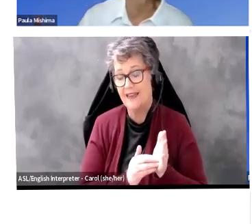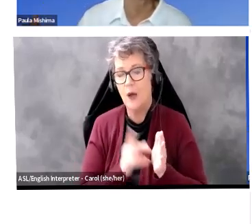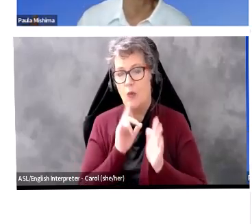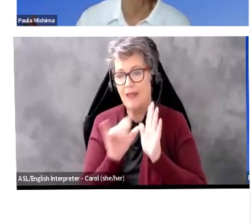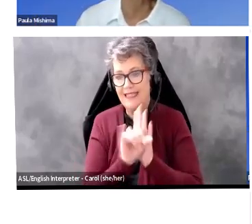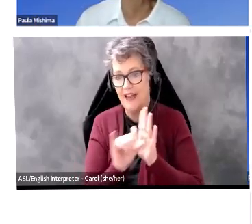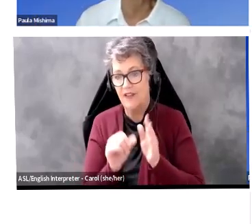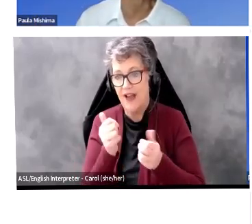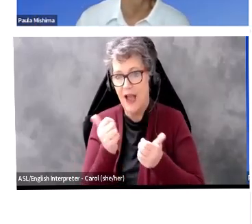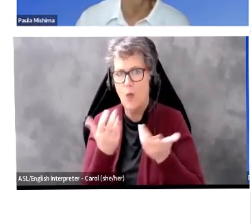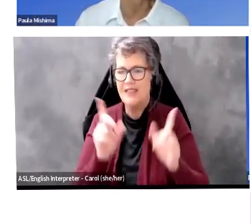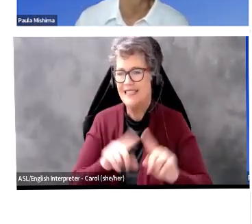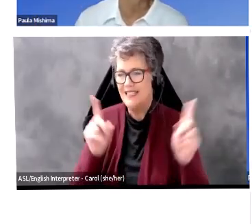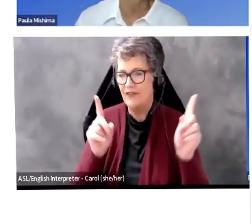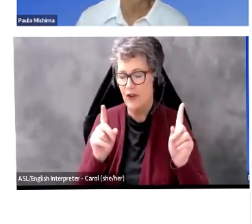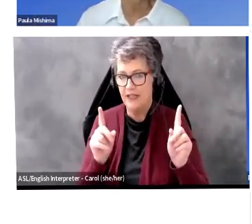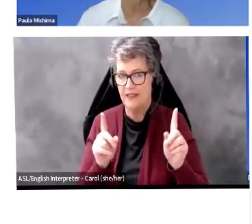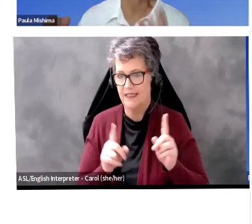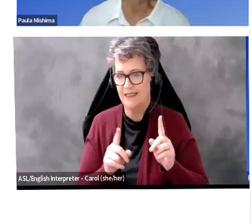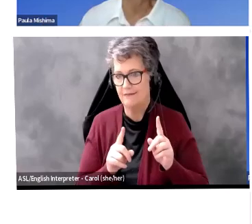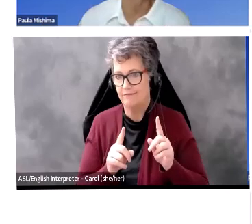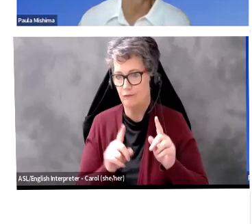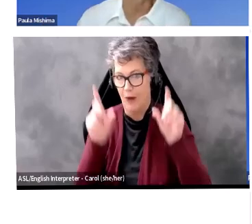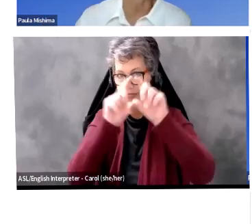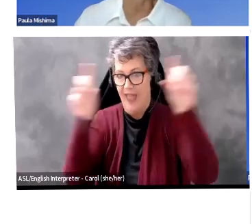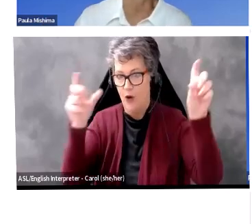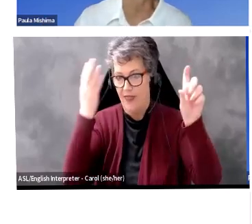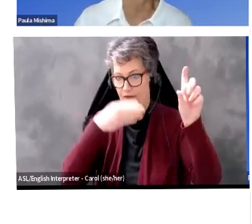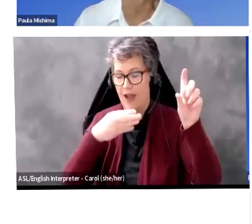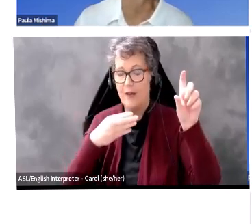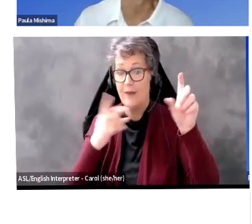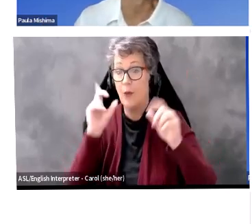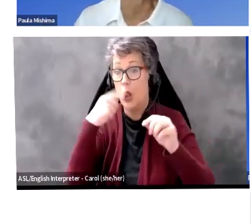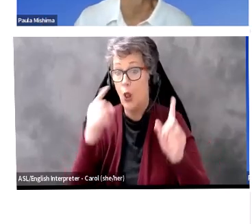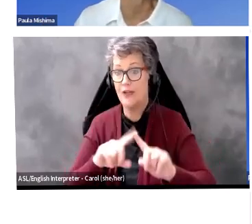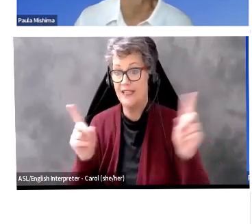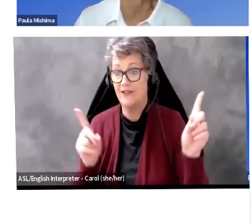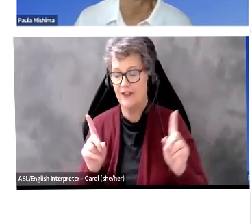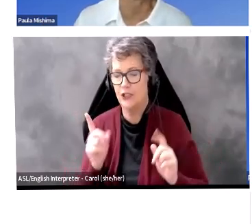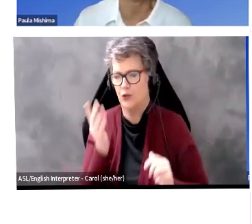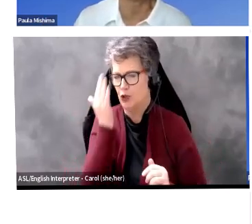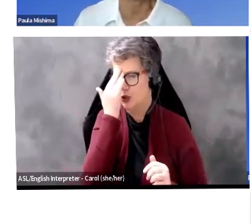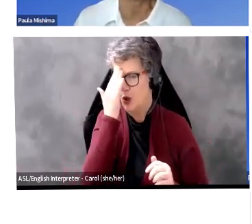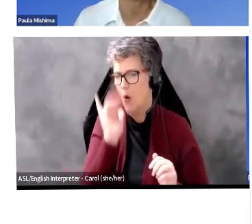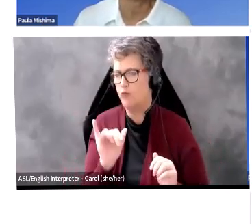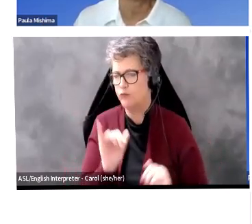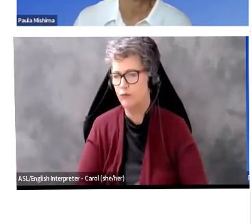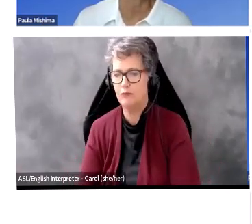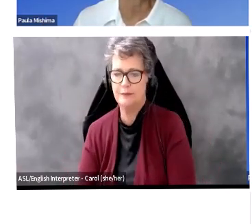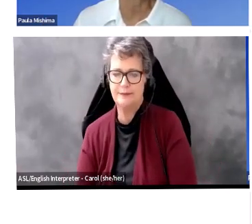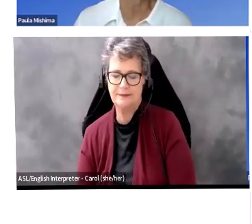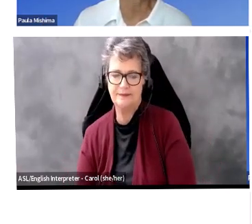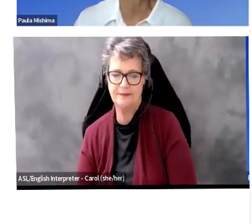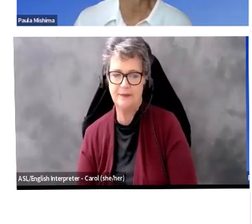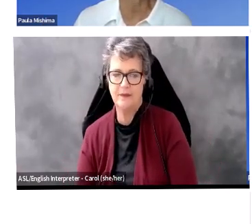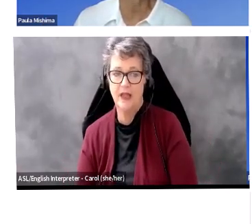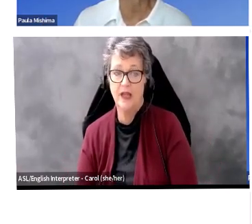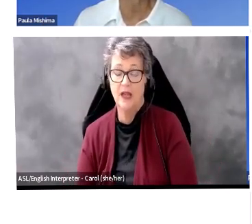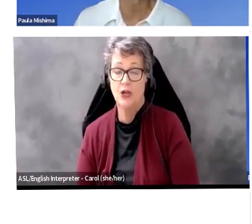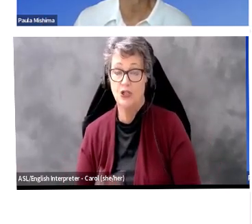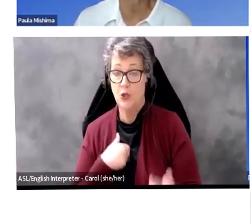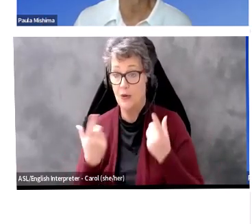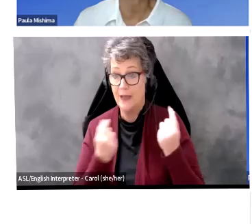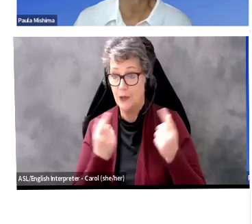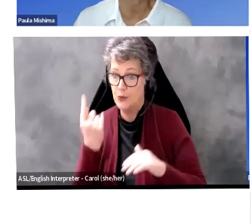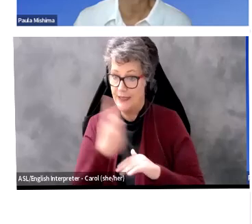identify what's different up front, but it will look different. So just kind of alerting you to that. So what I was going to